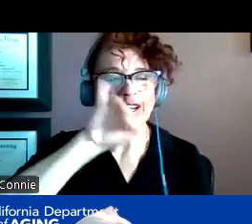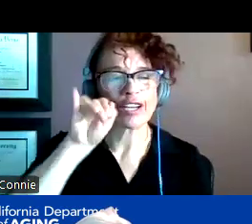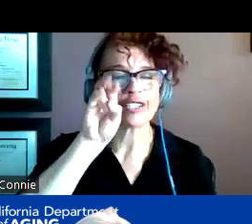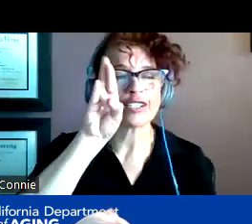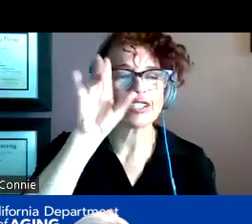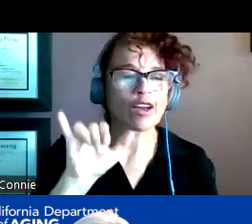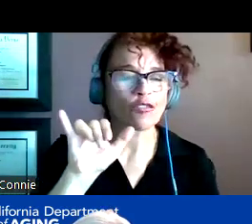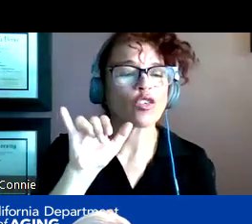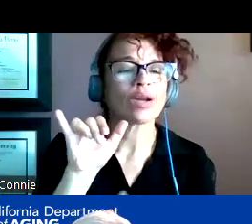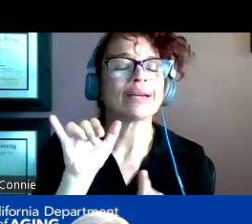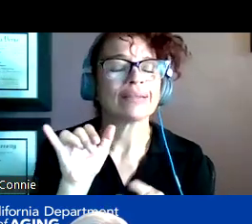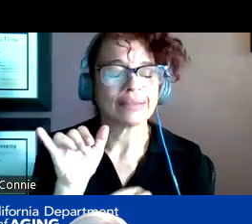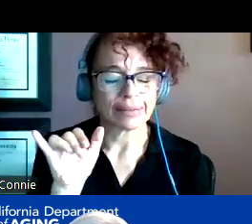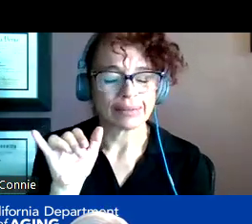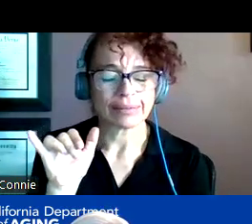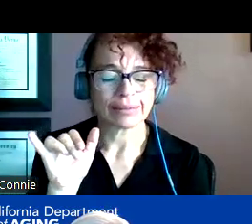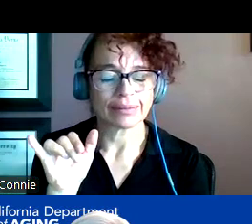Jeffrey.